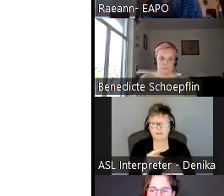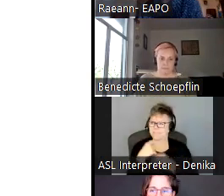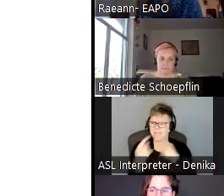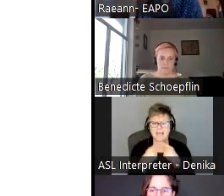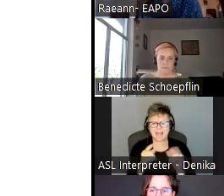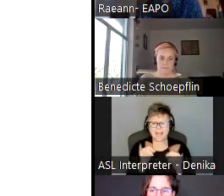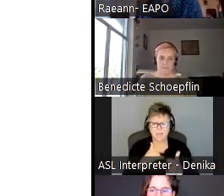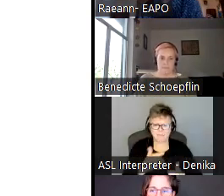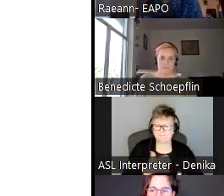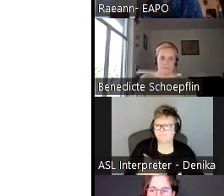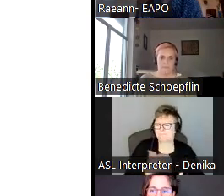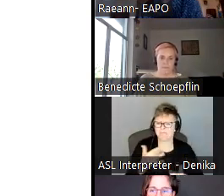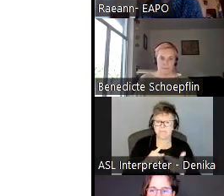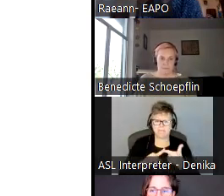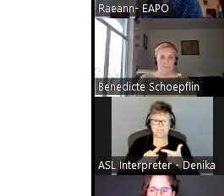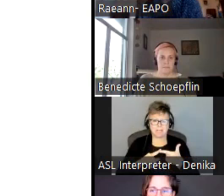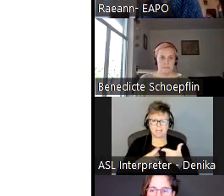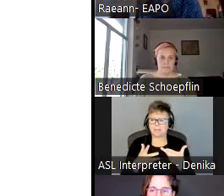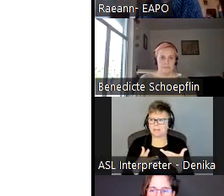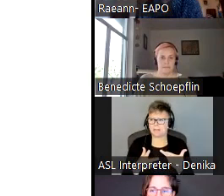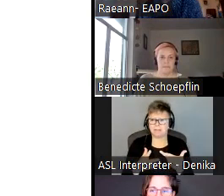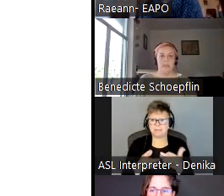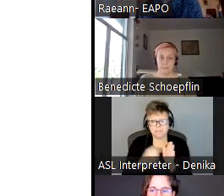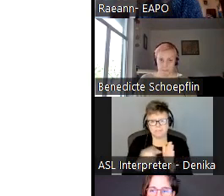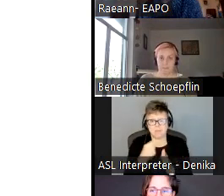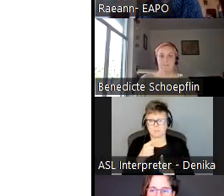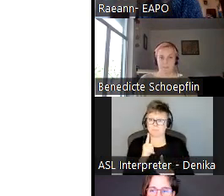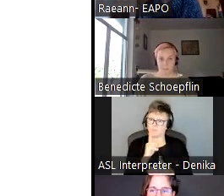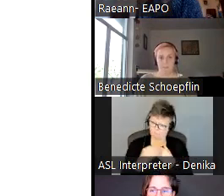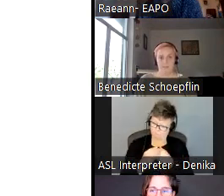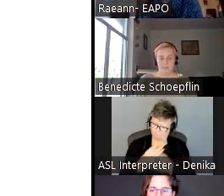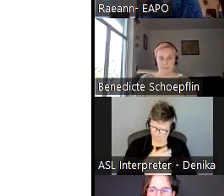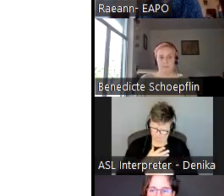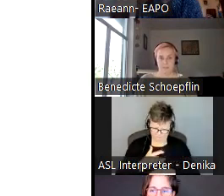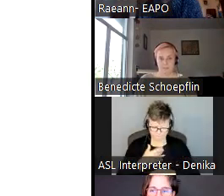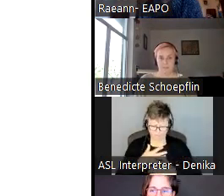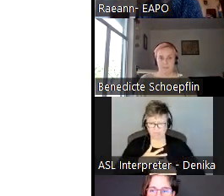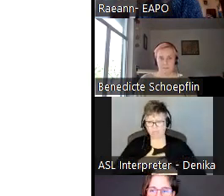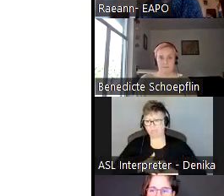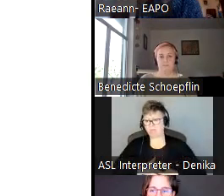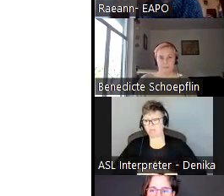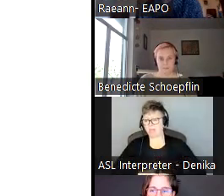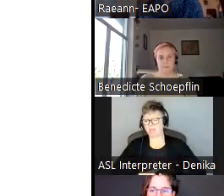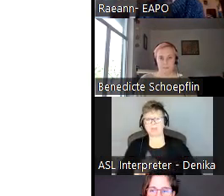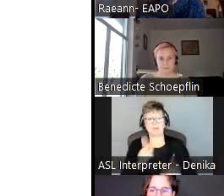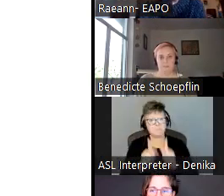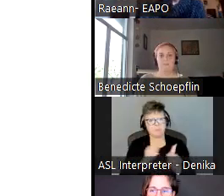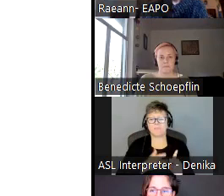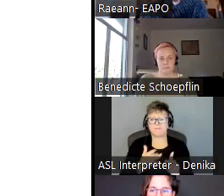because sometimes it does affect you like physically, and other people think they're alone, but they're not